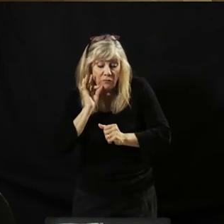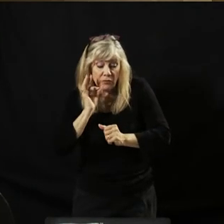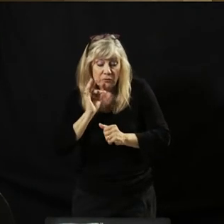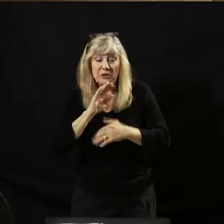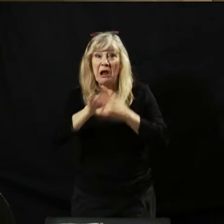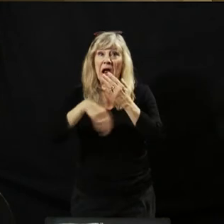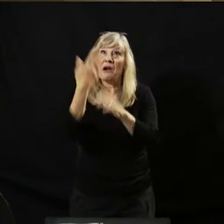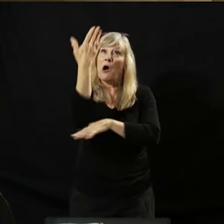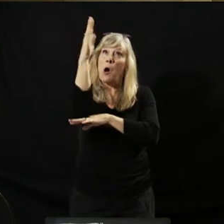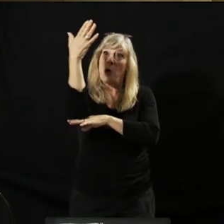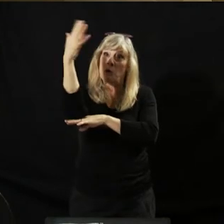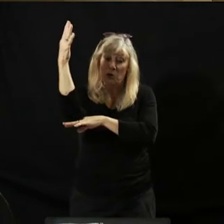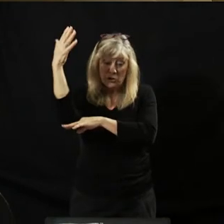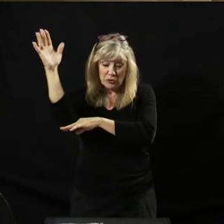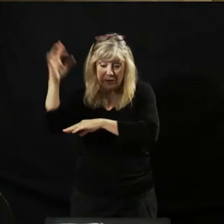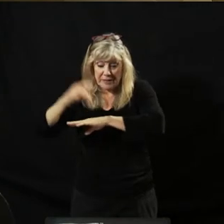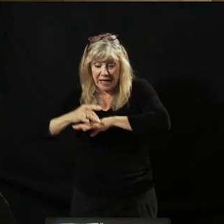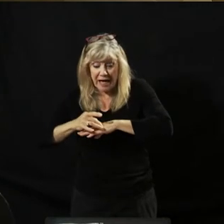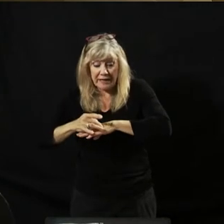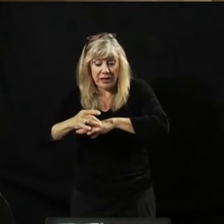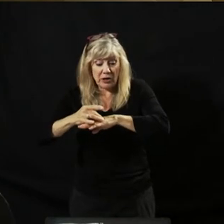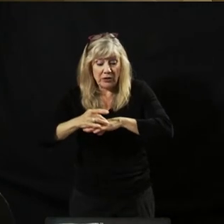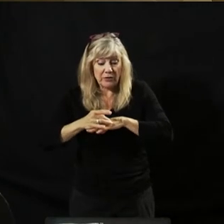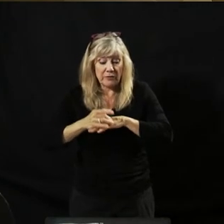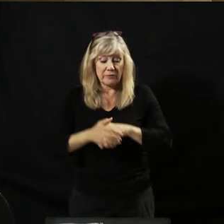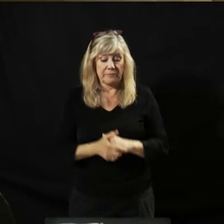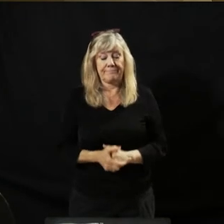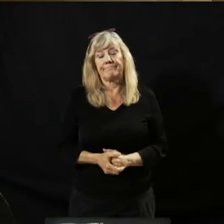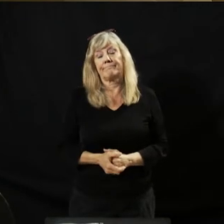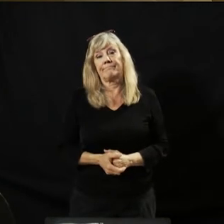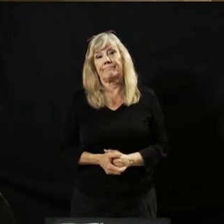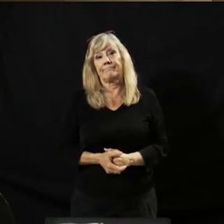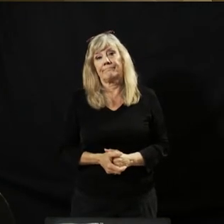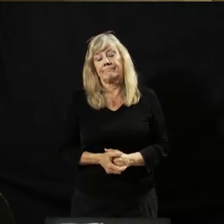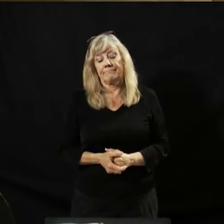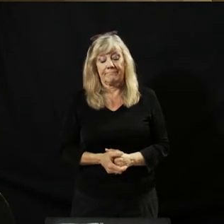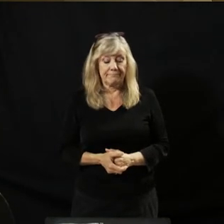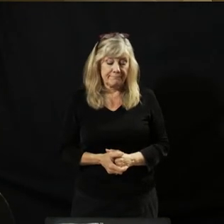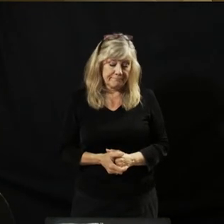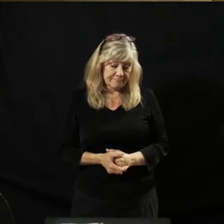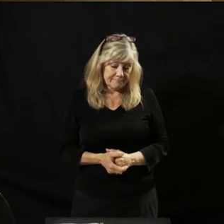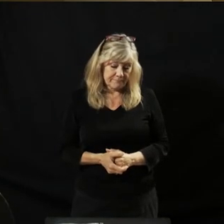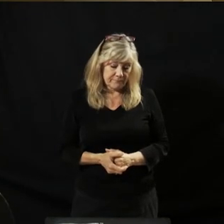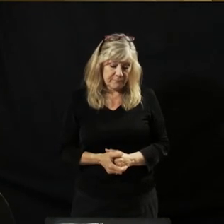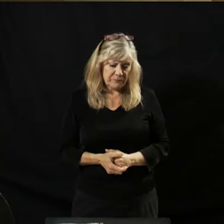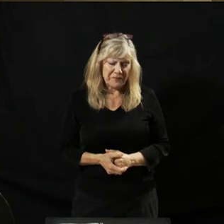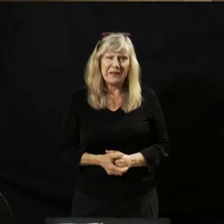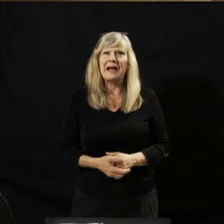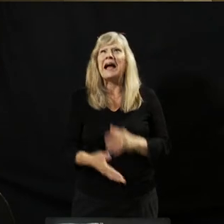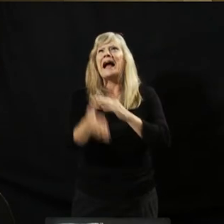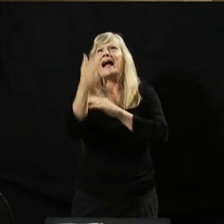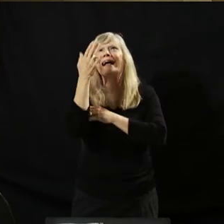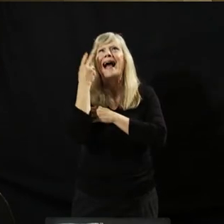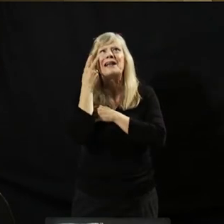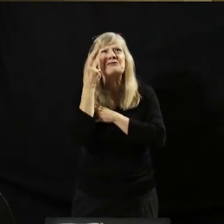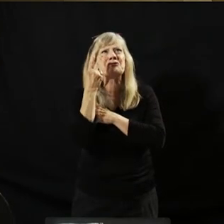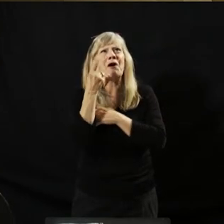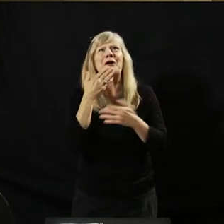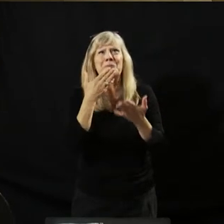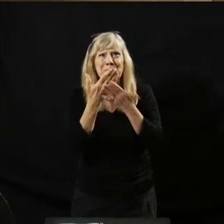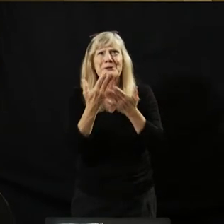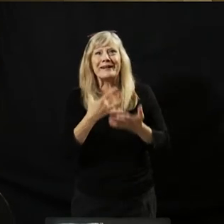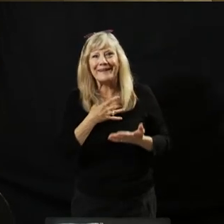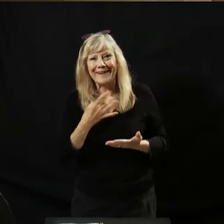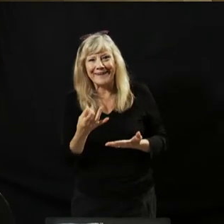kind of fruit tree on earth that bears fruit with its seed in it. God saw how good